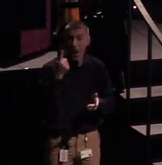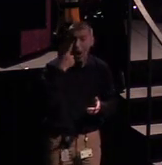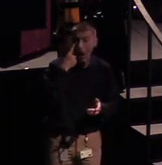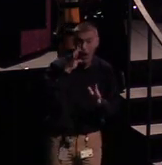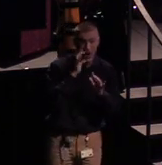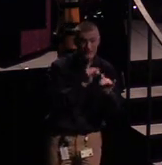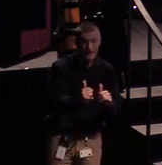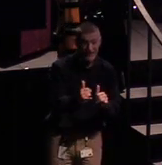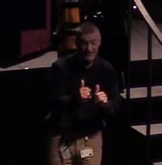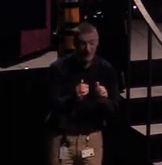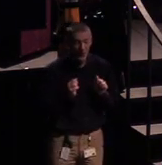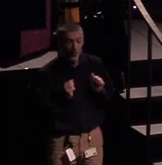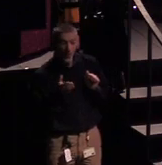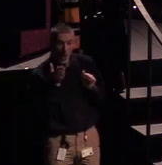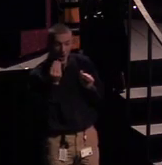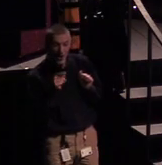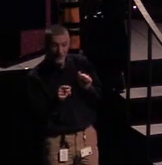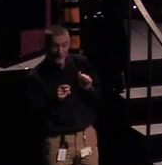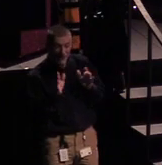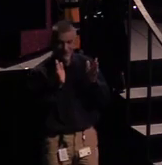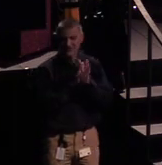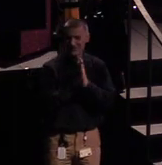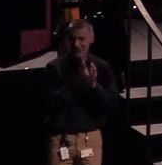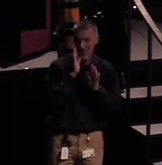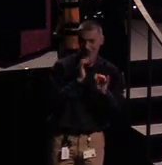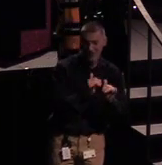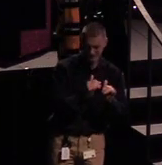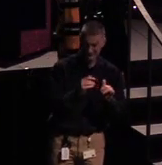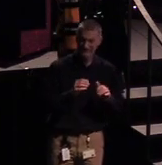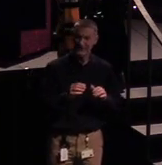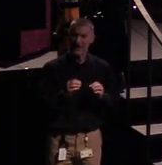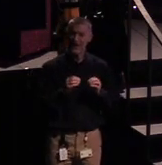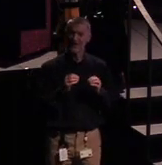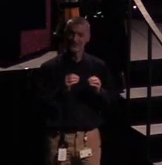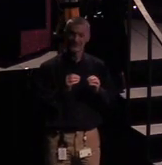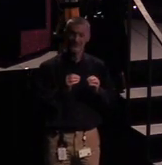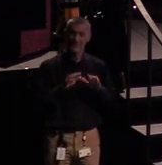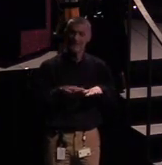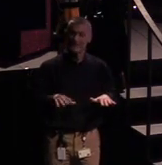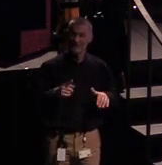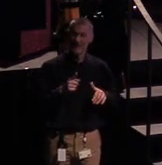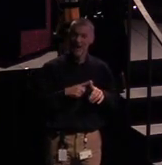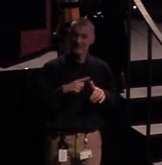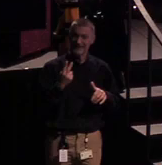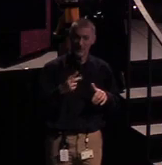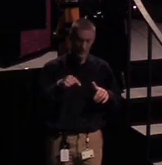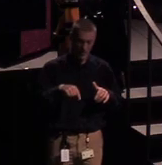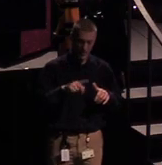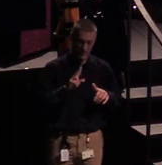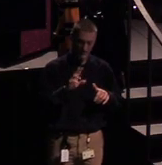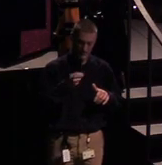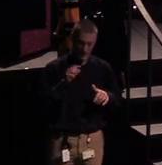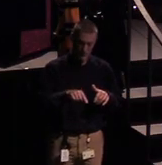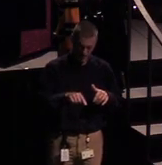about learning from it and so certainly within Bac we have we have a number of interventions where we've been scaling up to the festival